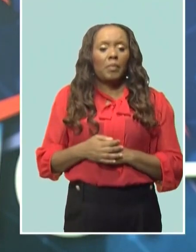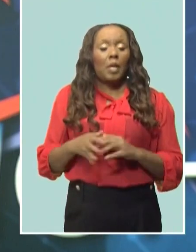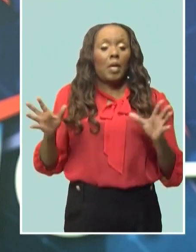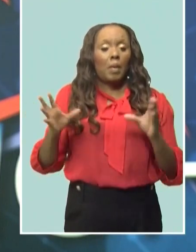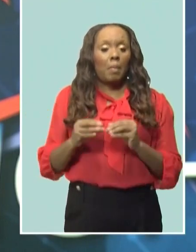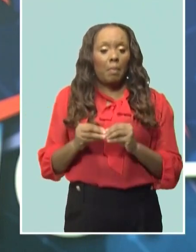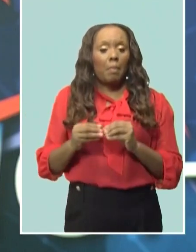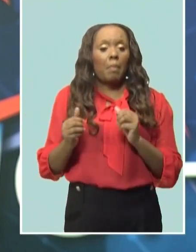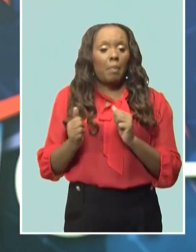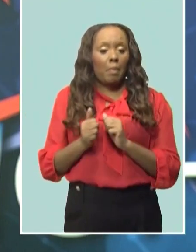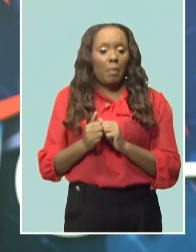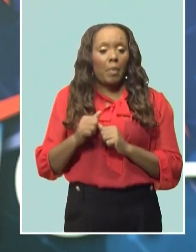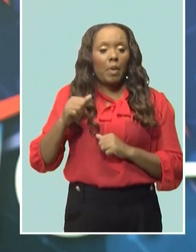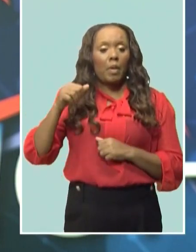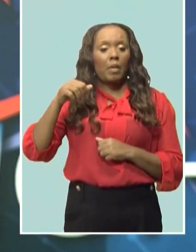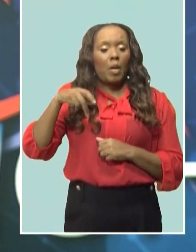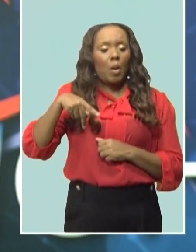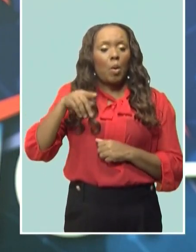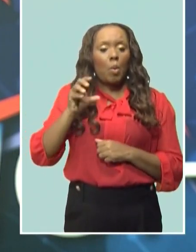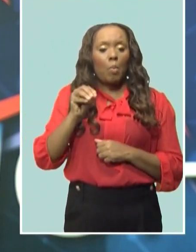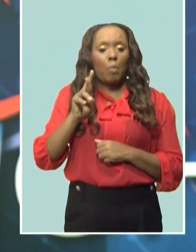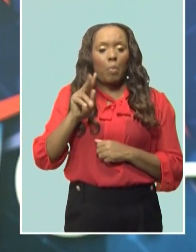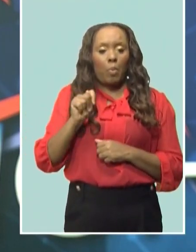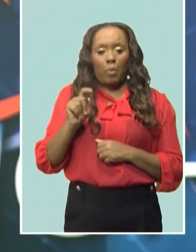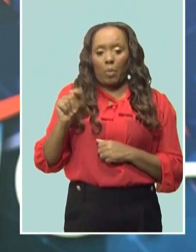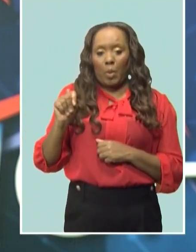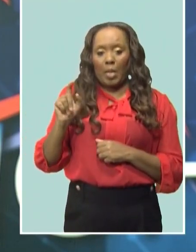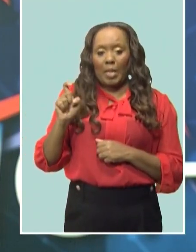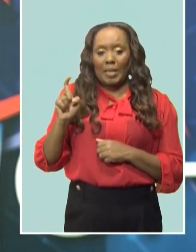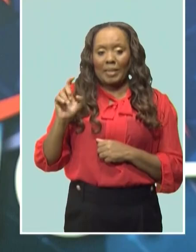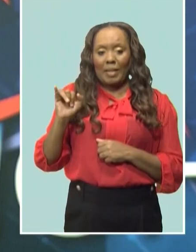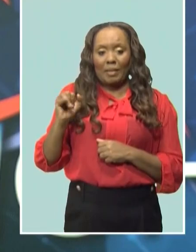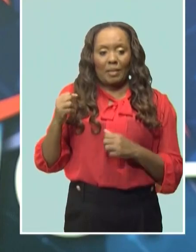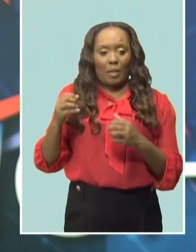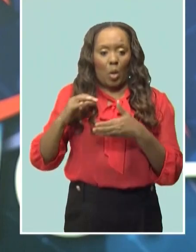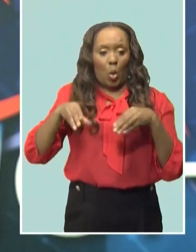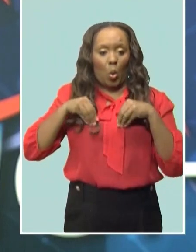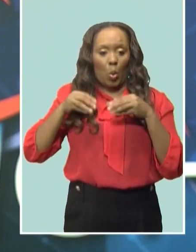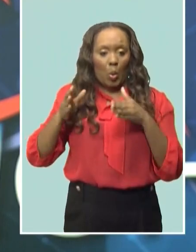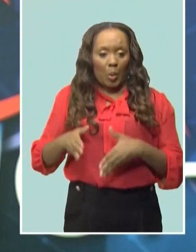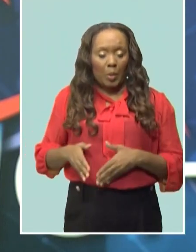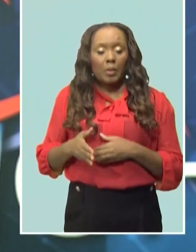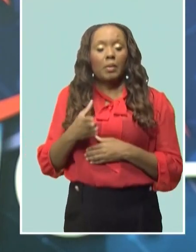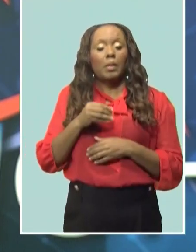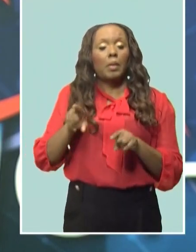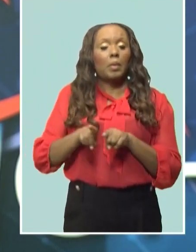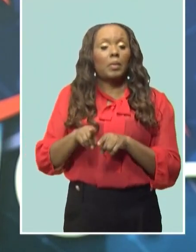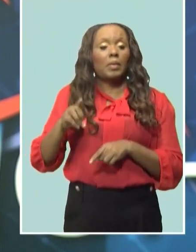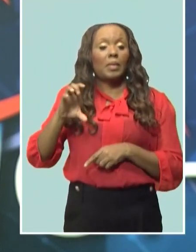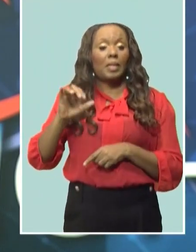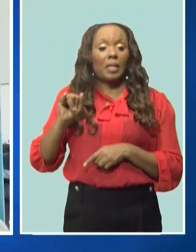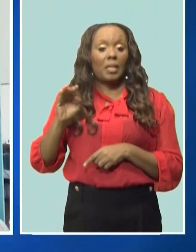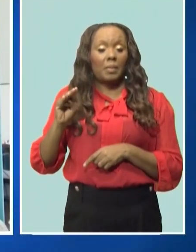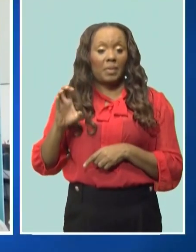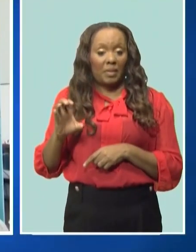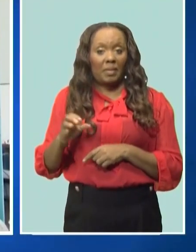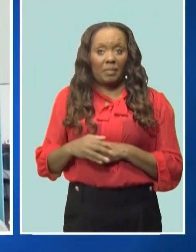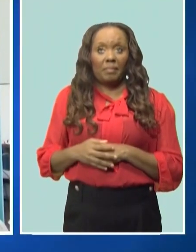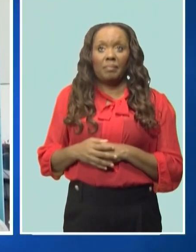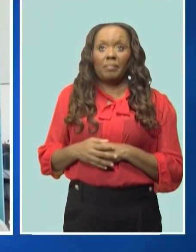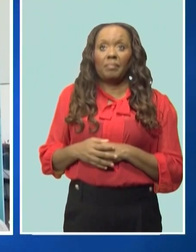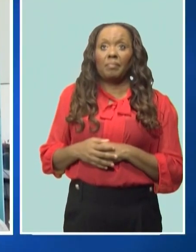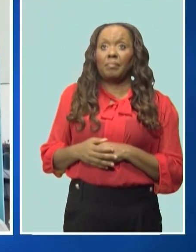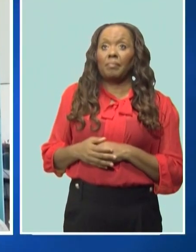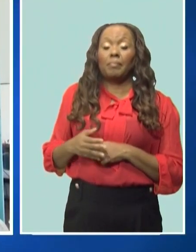and CIBC Caribbean at the Bridgetown Port Incorporated. Trevor Thorpe has the details. Speaking to the